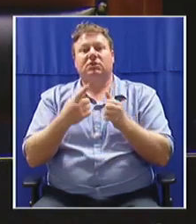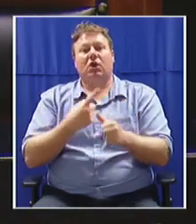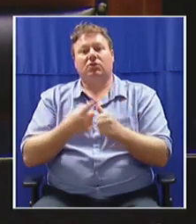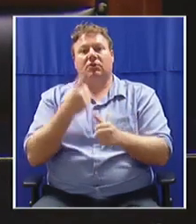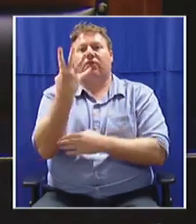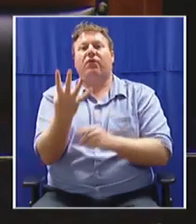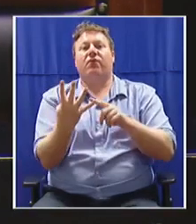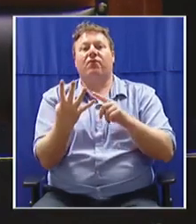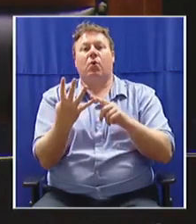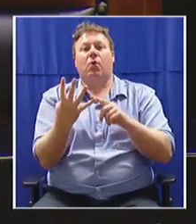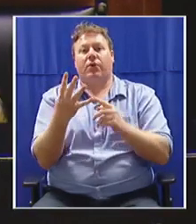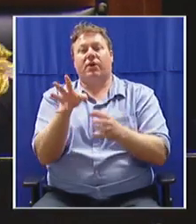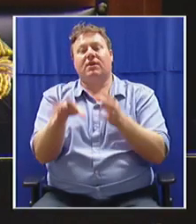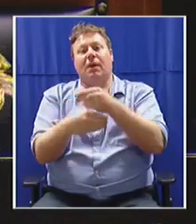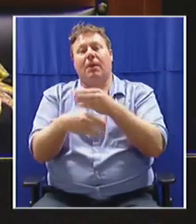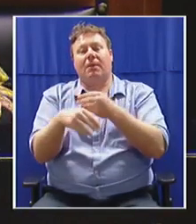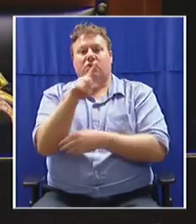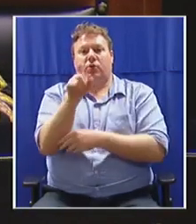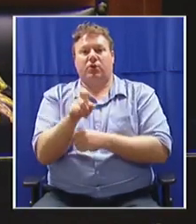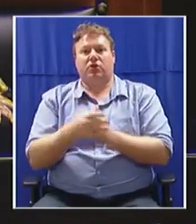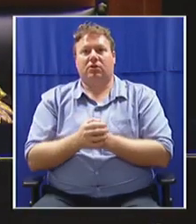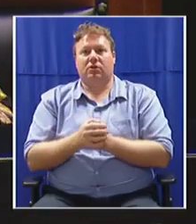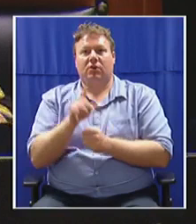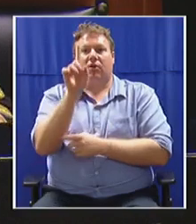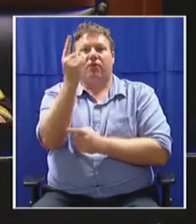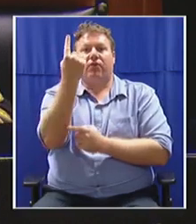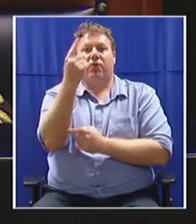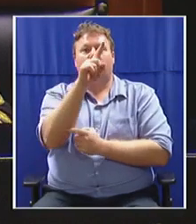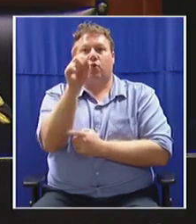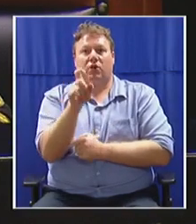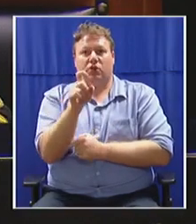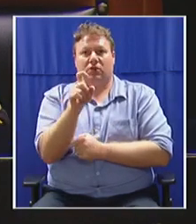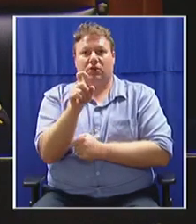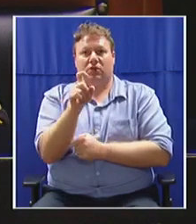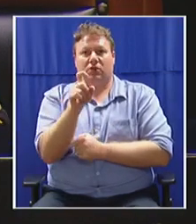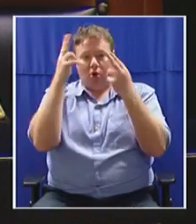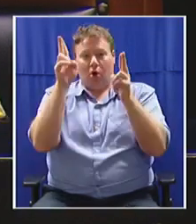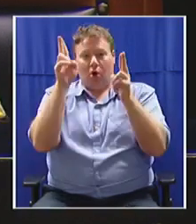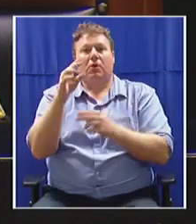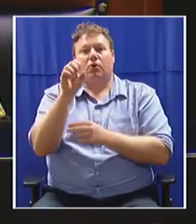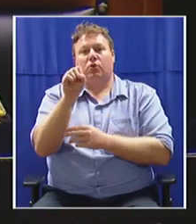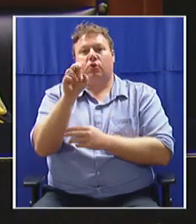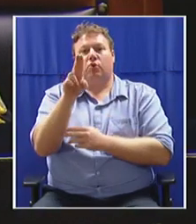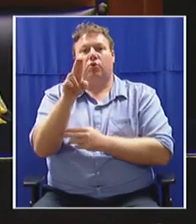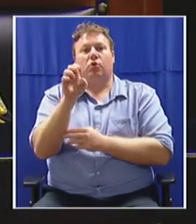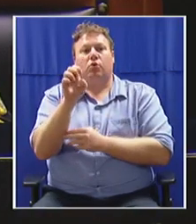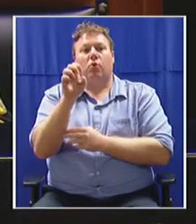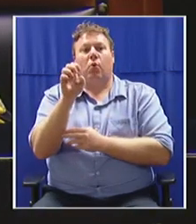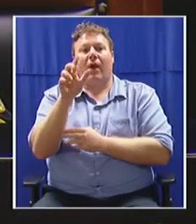Our first question on the order paper today is the one posed by the Honorable Siwela to the Deputy